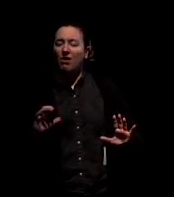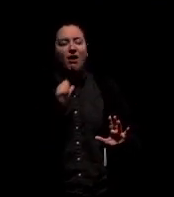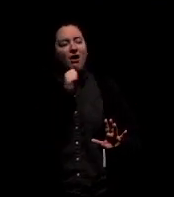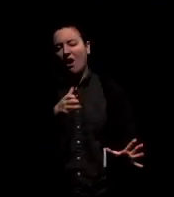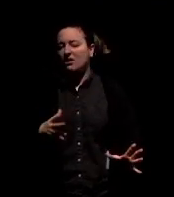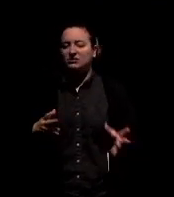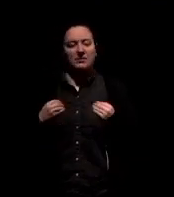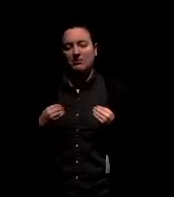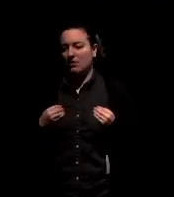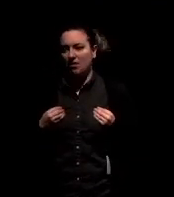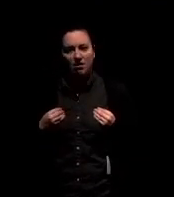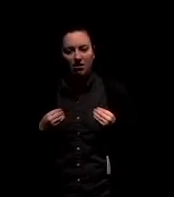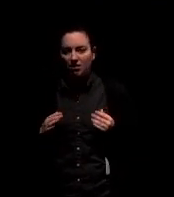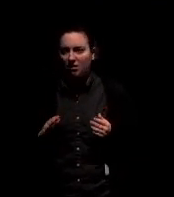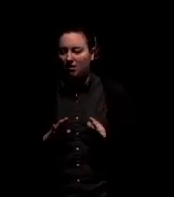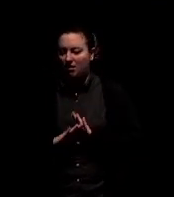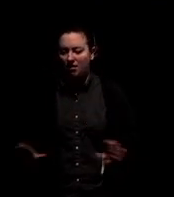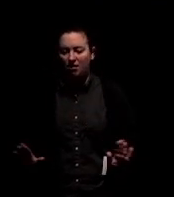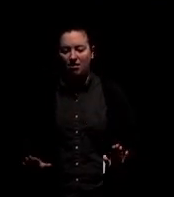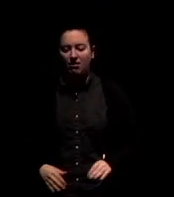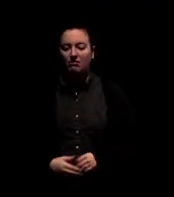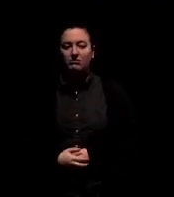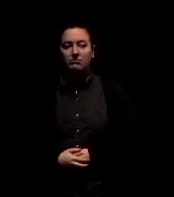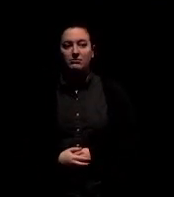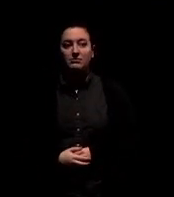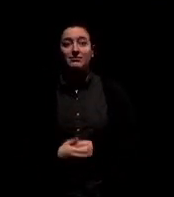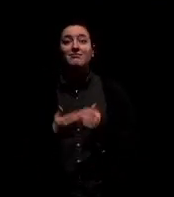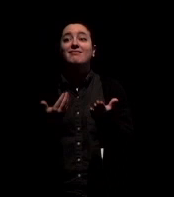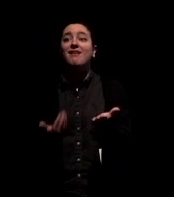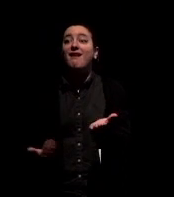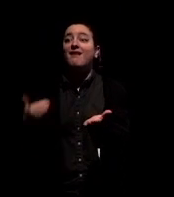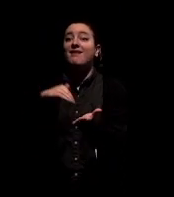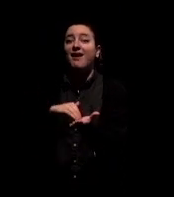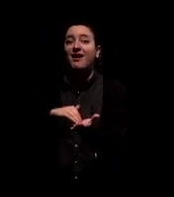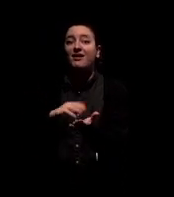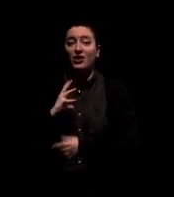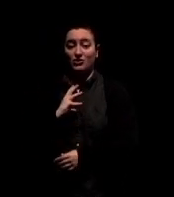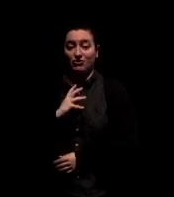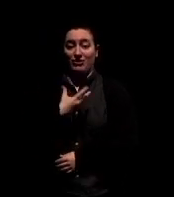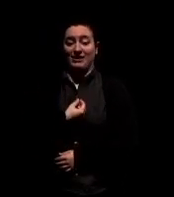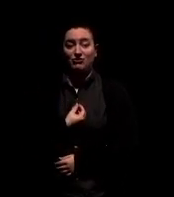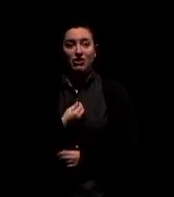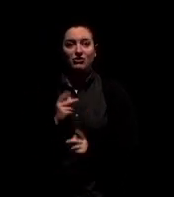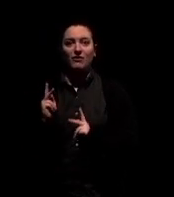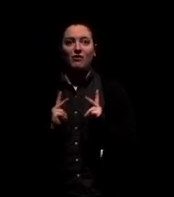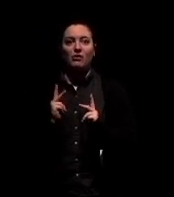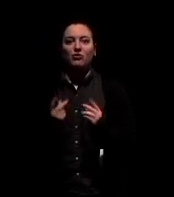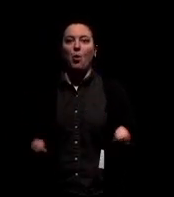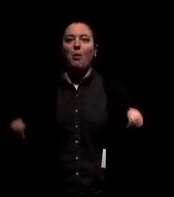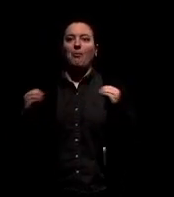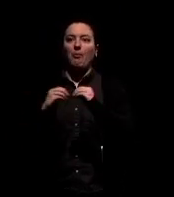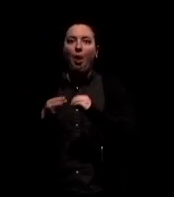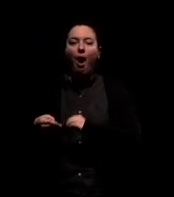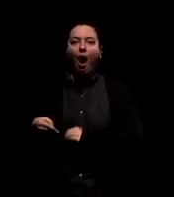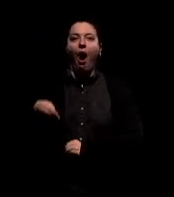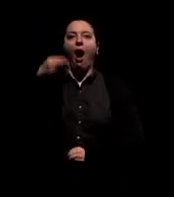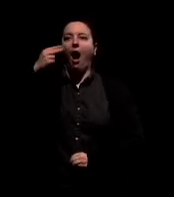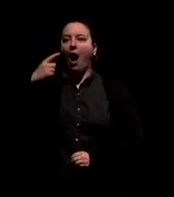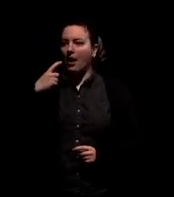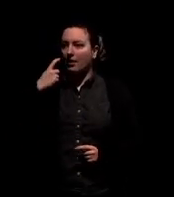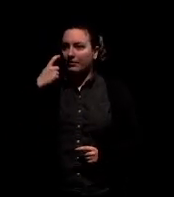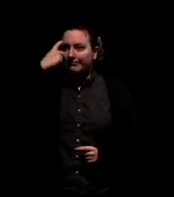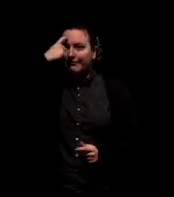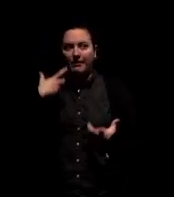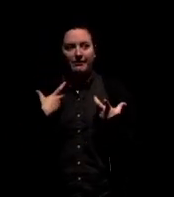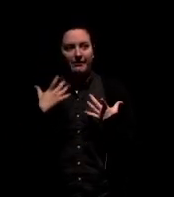today. And of course, again, transgender folks have a higher rate of severe mental illness as a